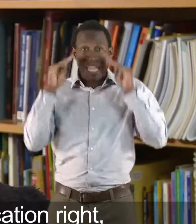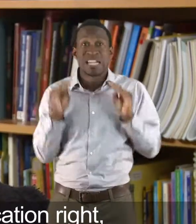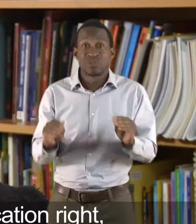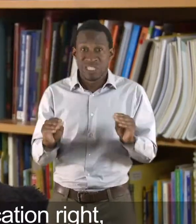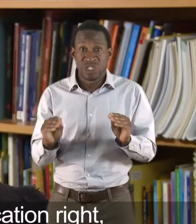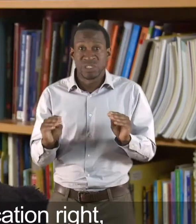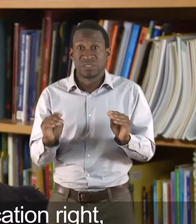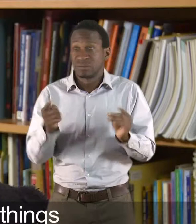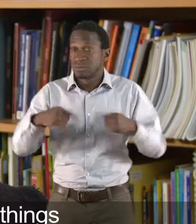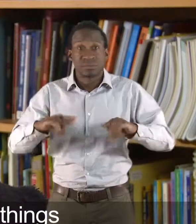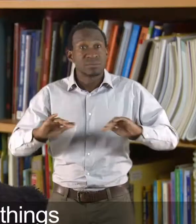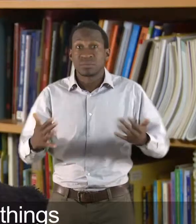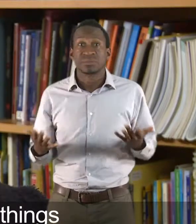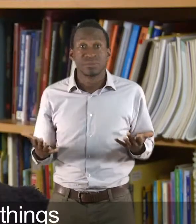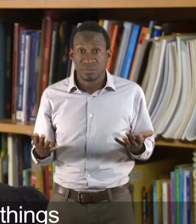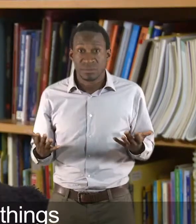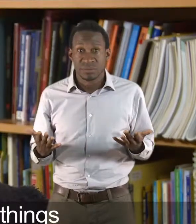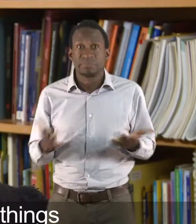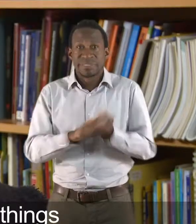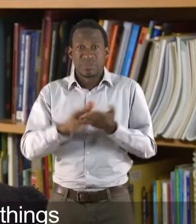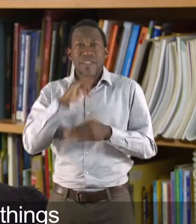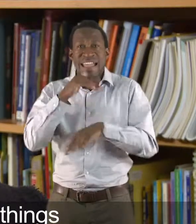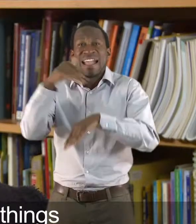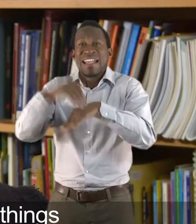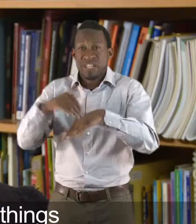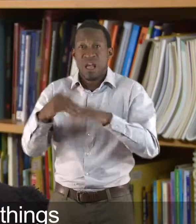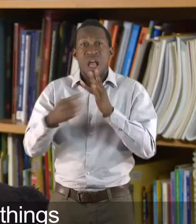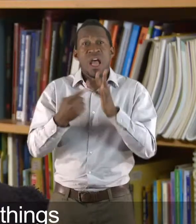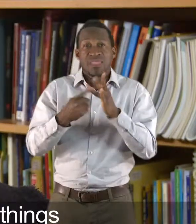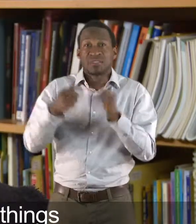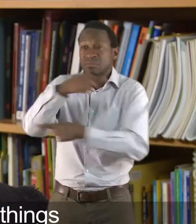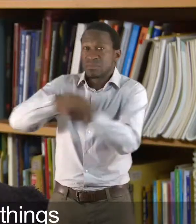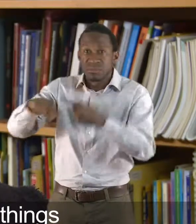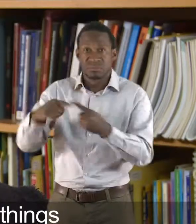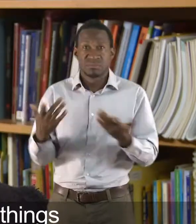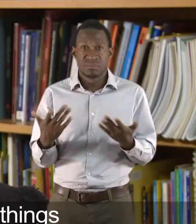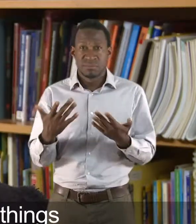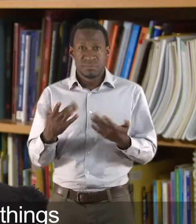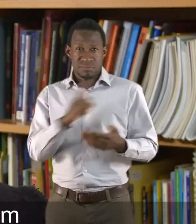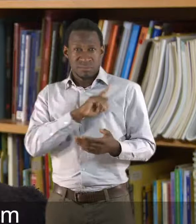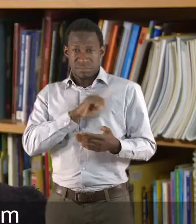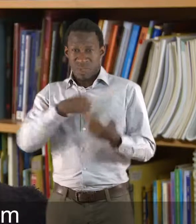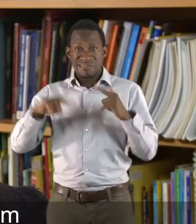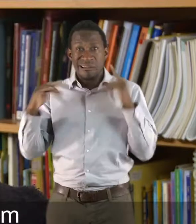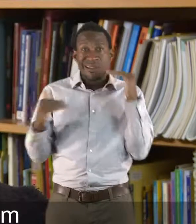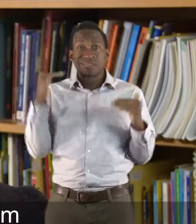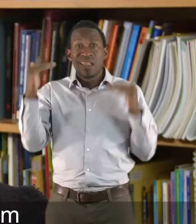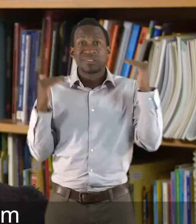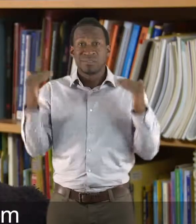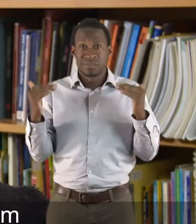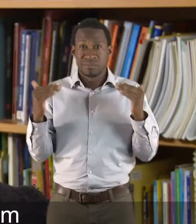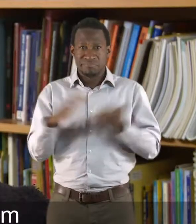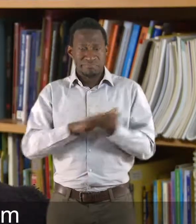in education right, it has an effect on lots of other things as well, because we become adults. And adults are